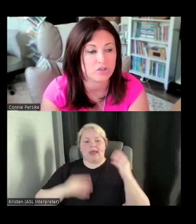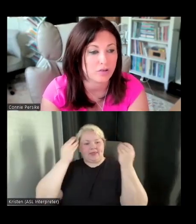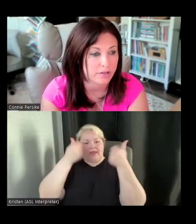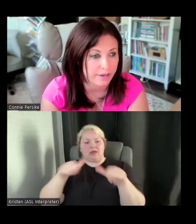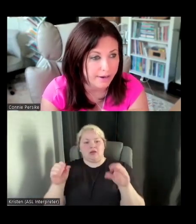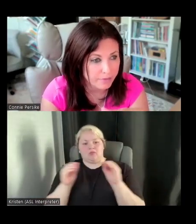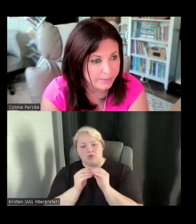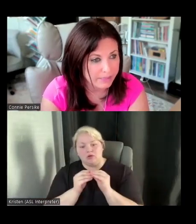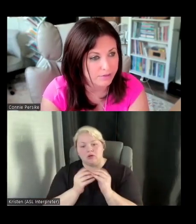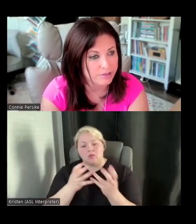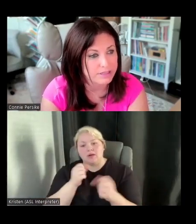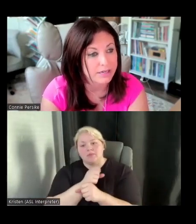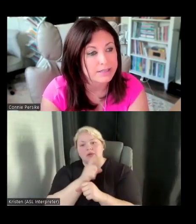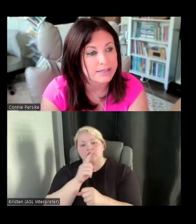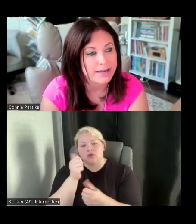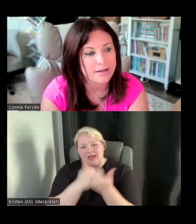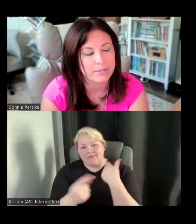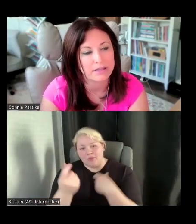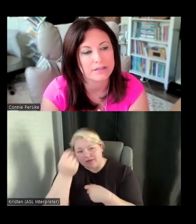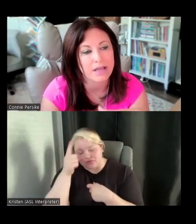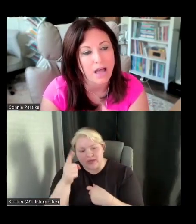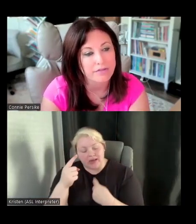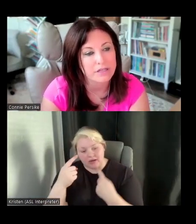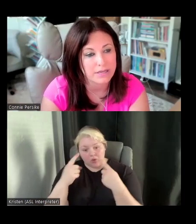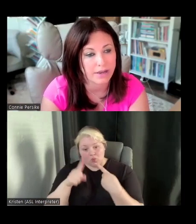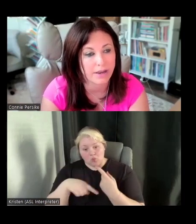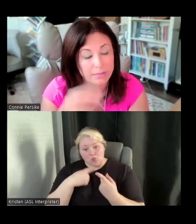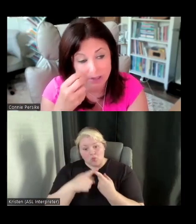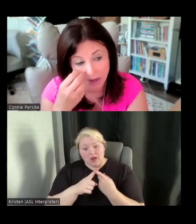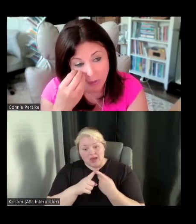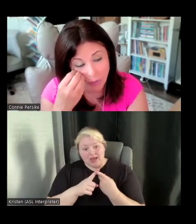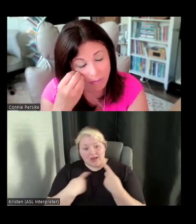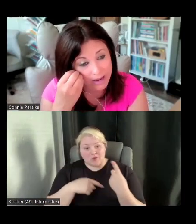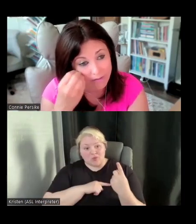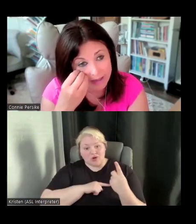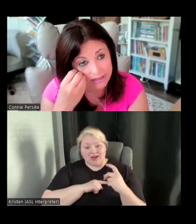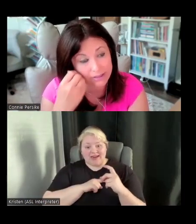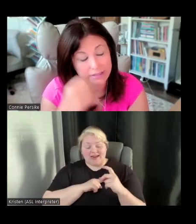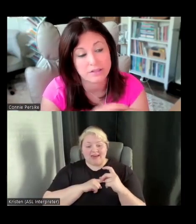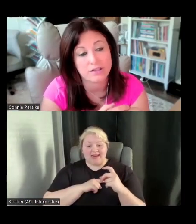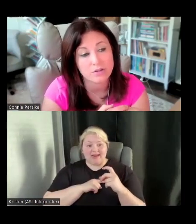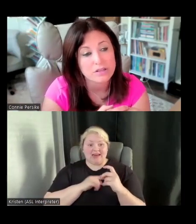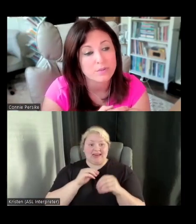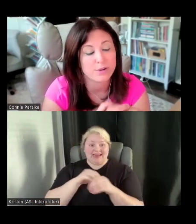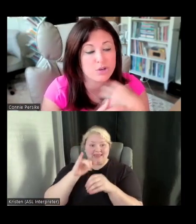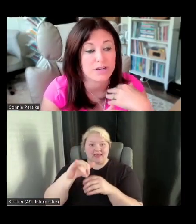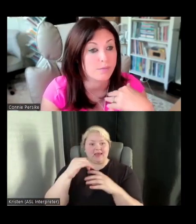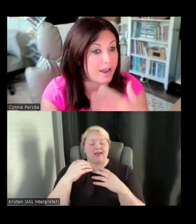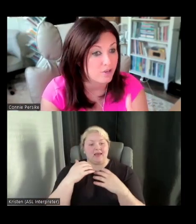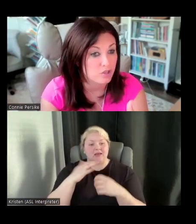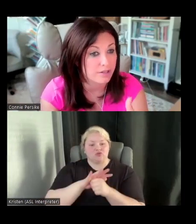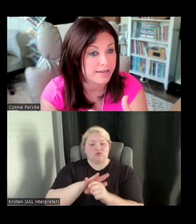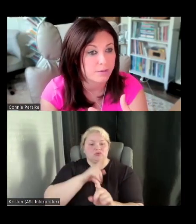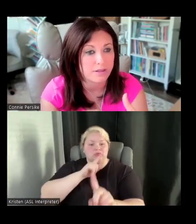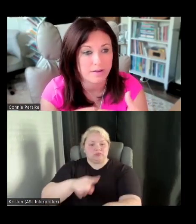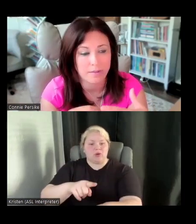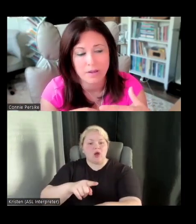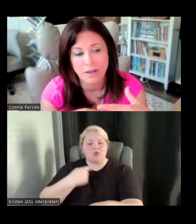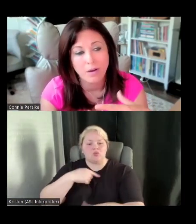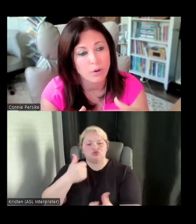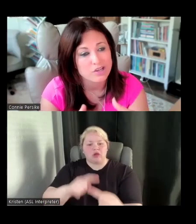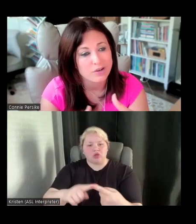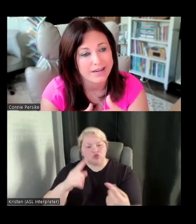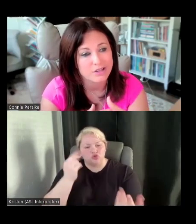to make sure that everybody understands that, because oftentimes when we have escalated students, we're trying to rationalize with